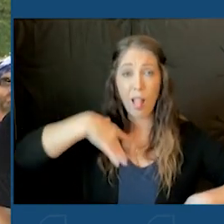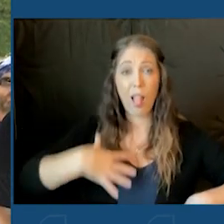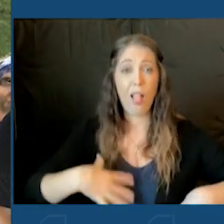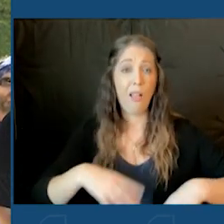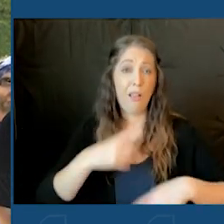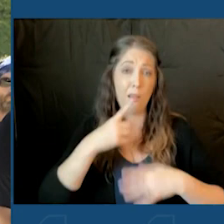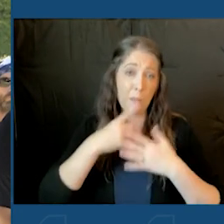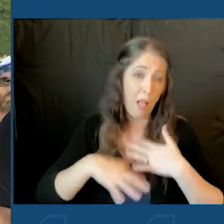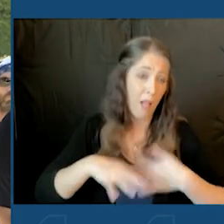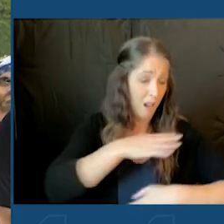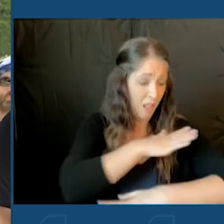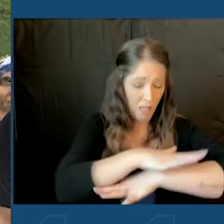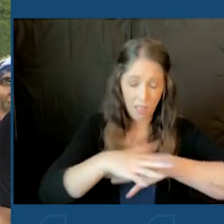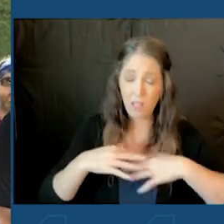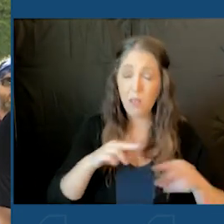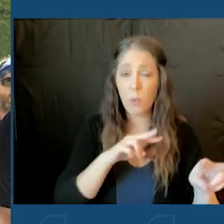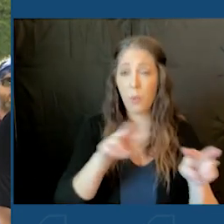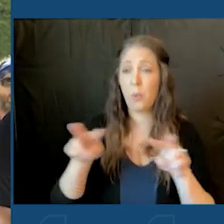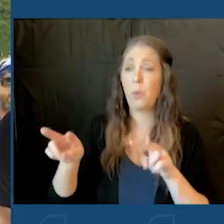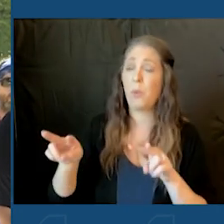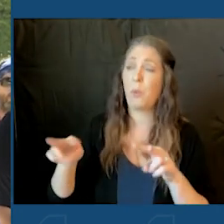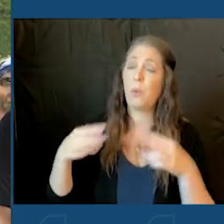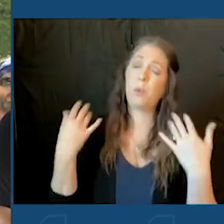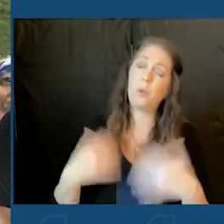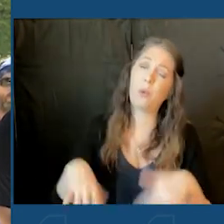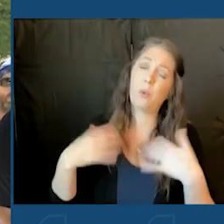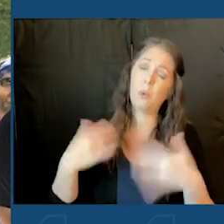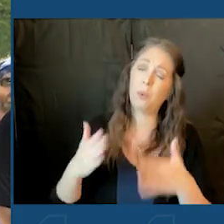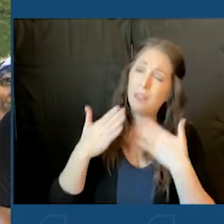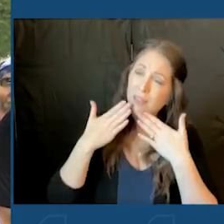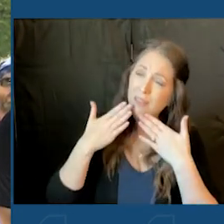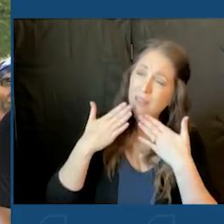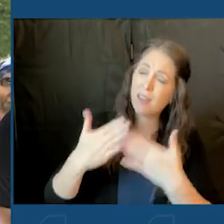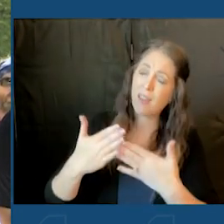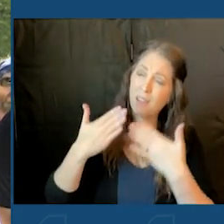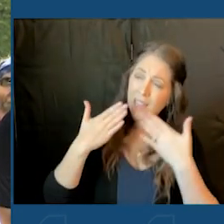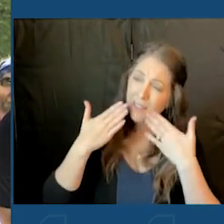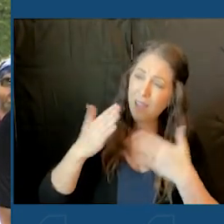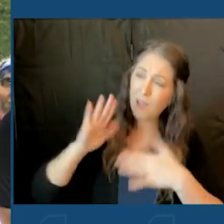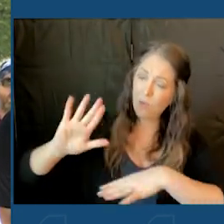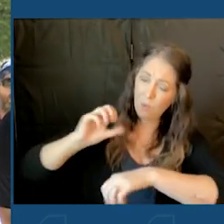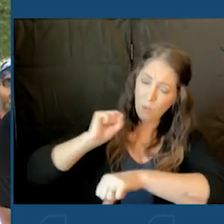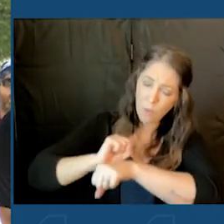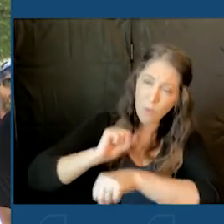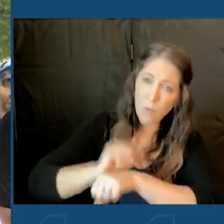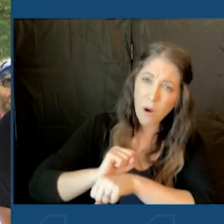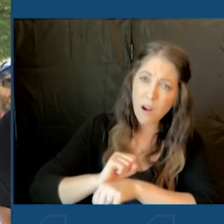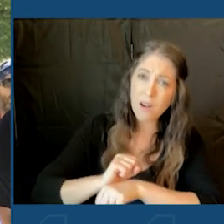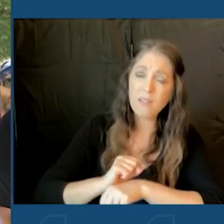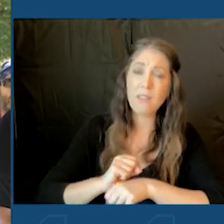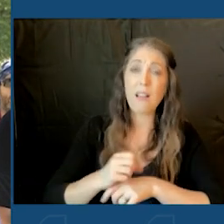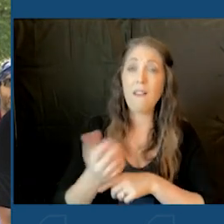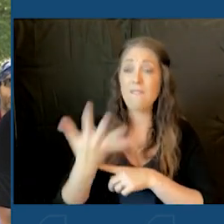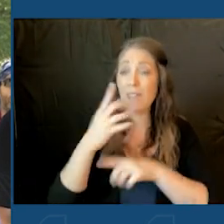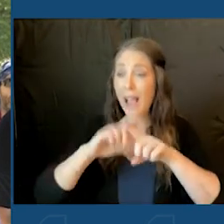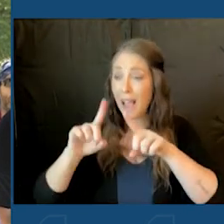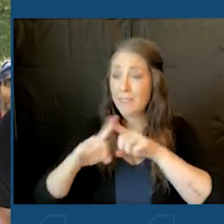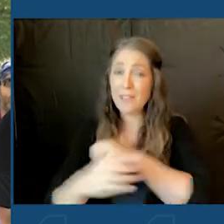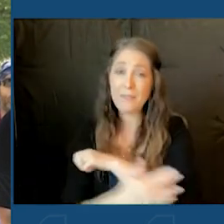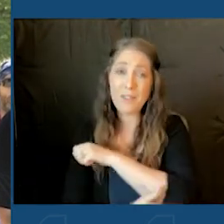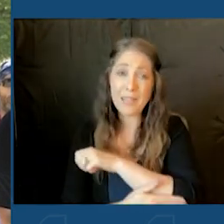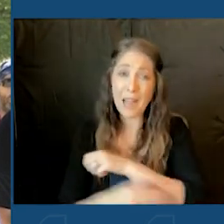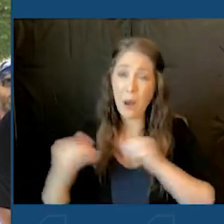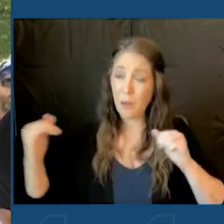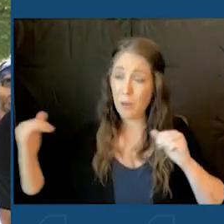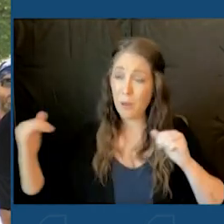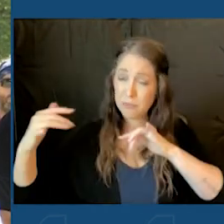blood, we just want to really thank you for everything that you've done, coming from 5 different counties and neighboring counties,